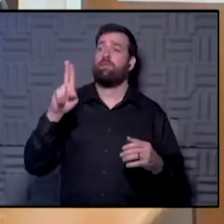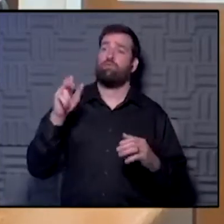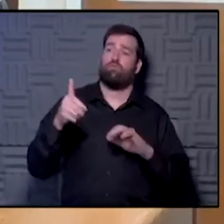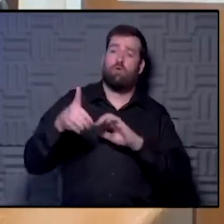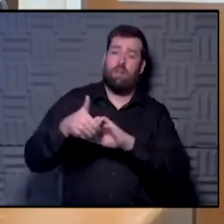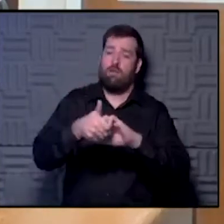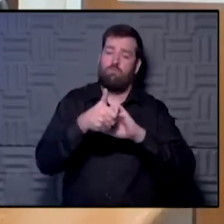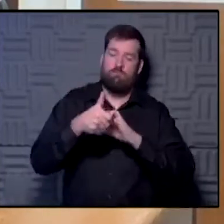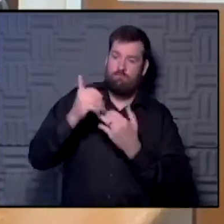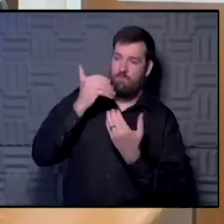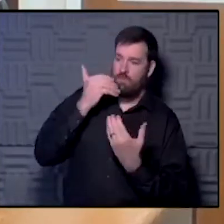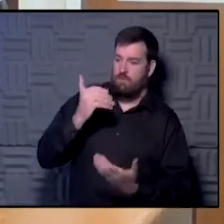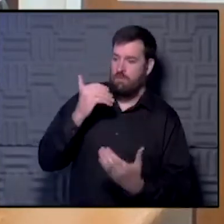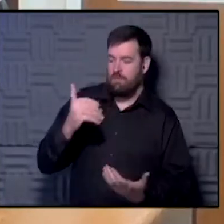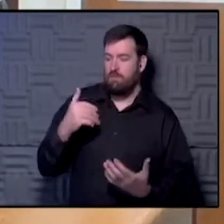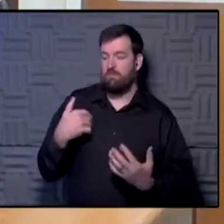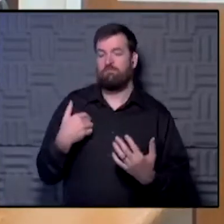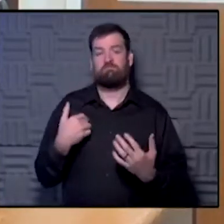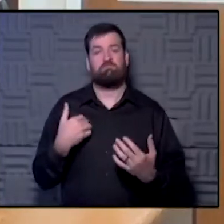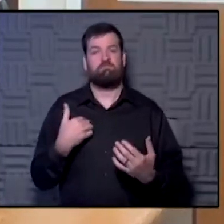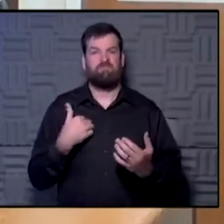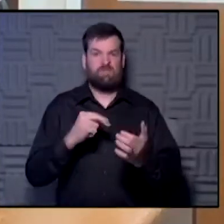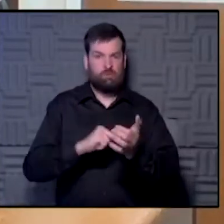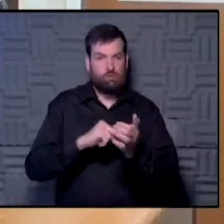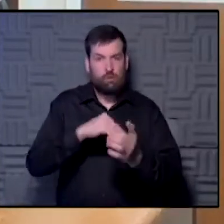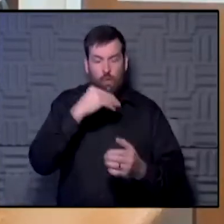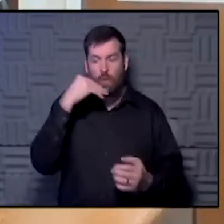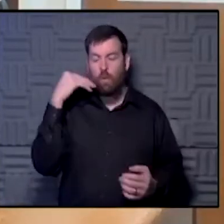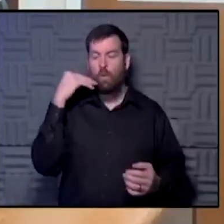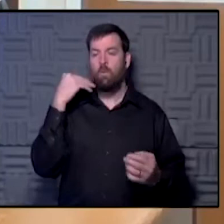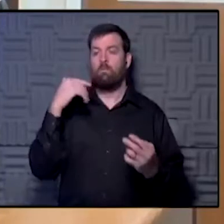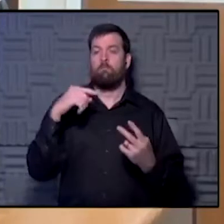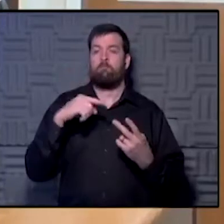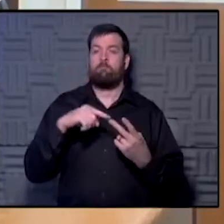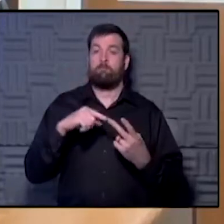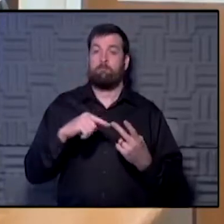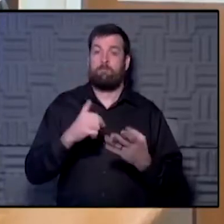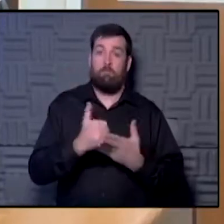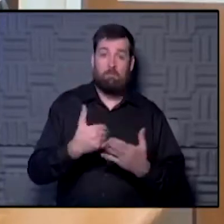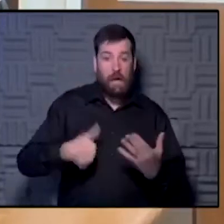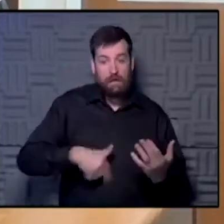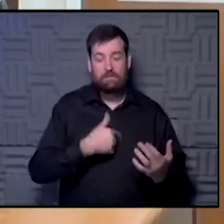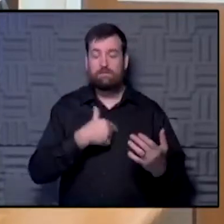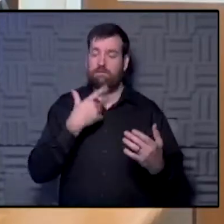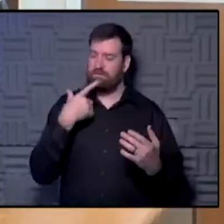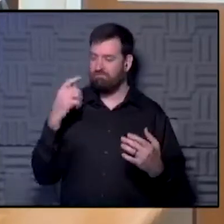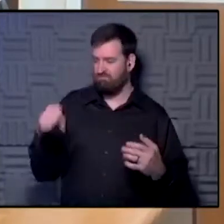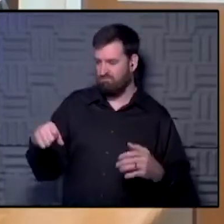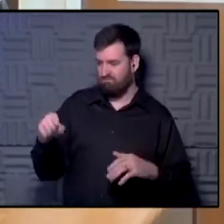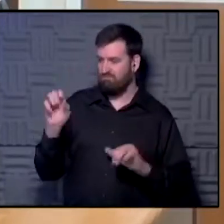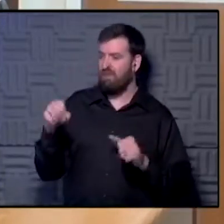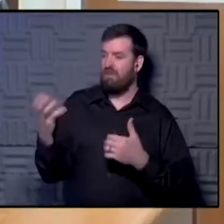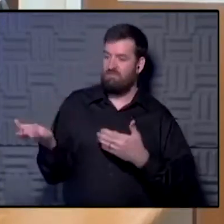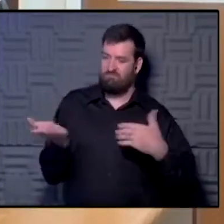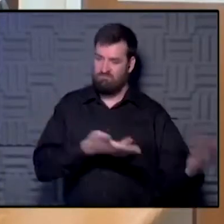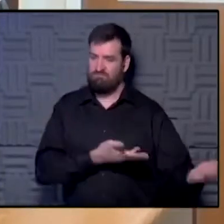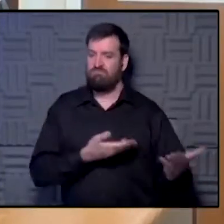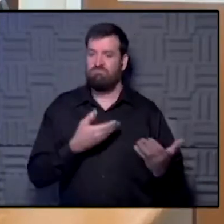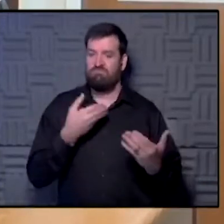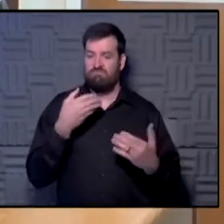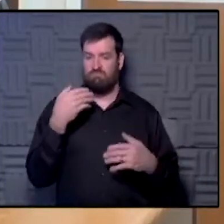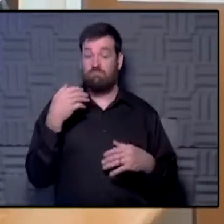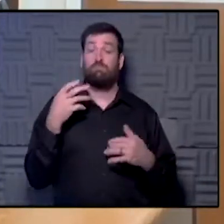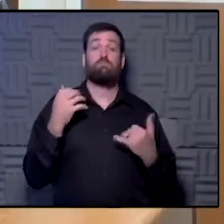is helping us and helping nursing homes to say, yes, you can take these patients. And